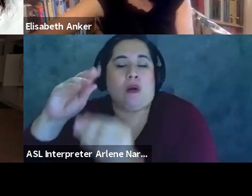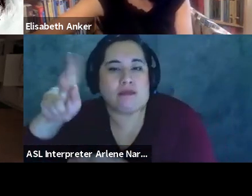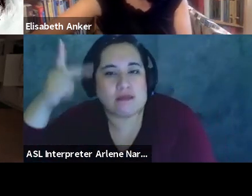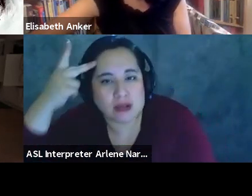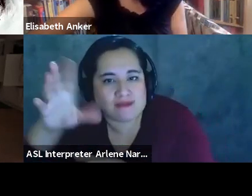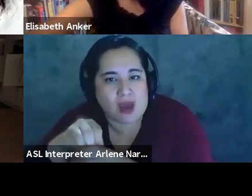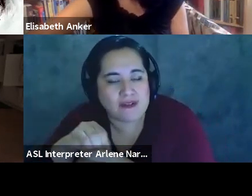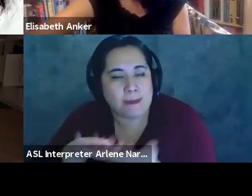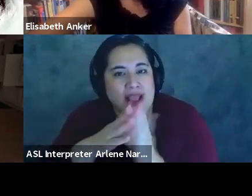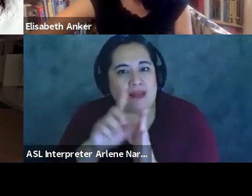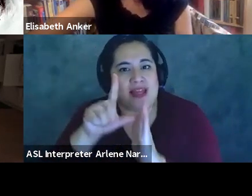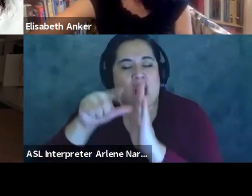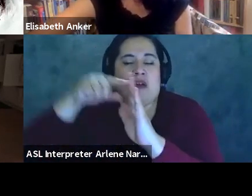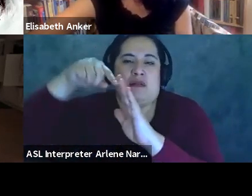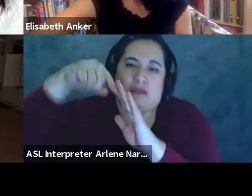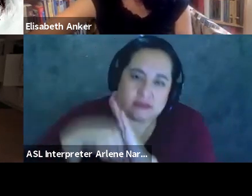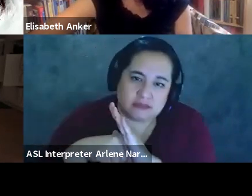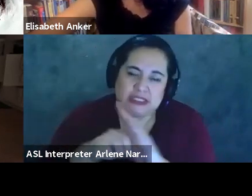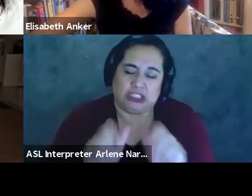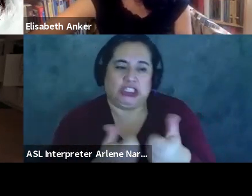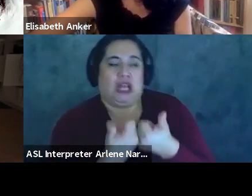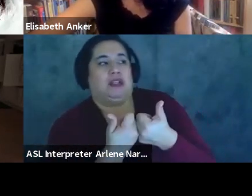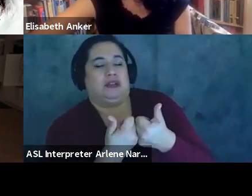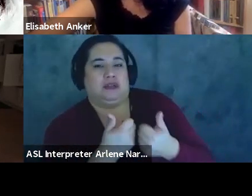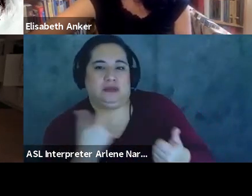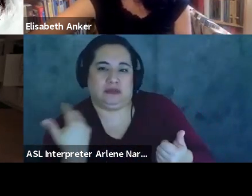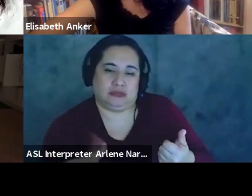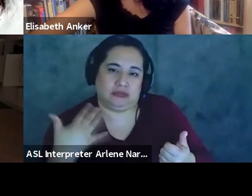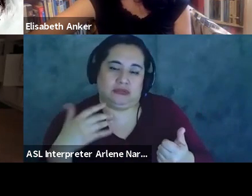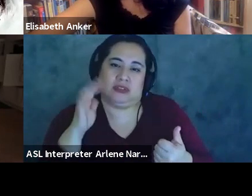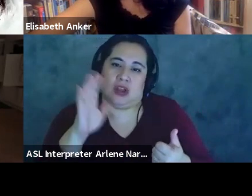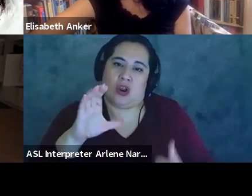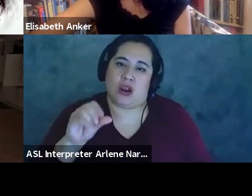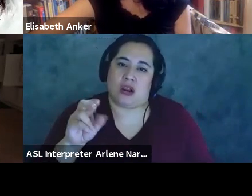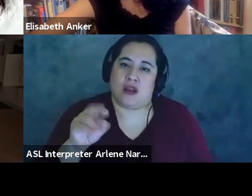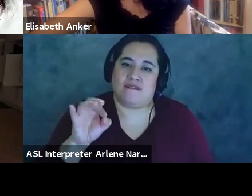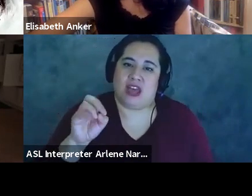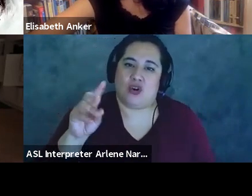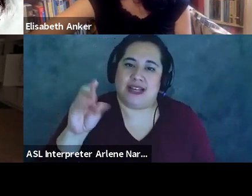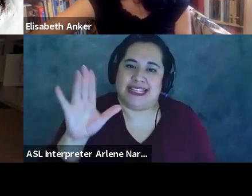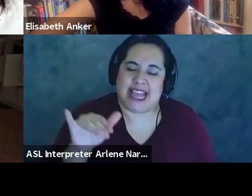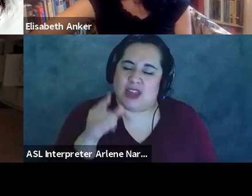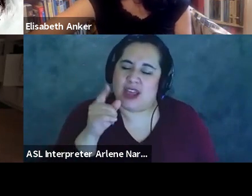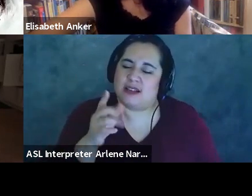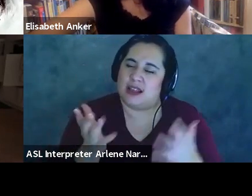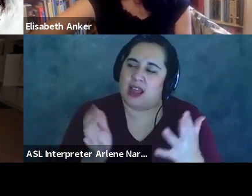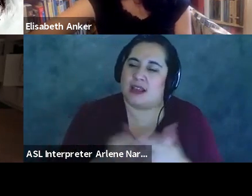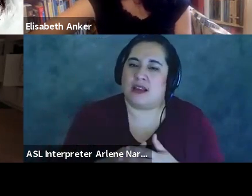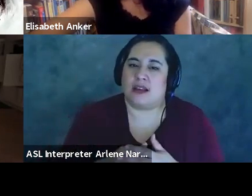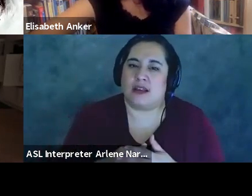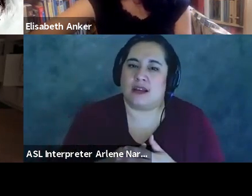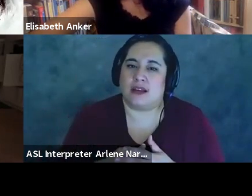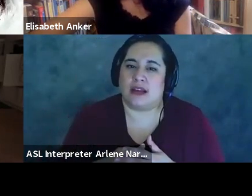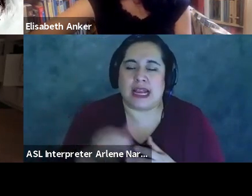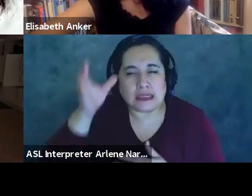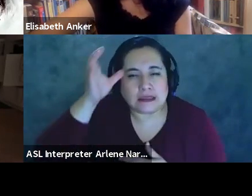a profound internal challenge to the Confederacy. So there's this kind of